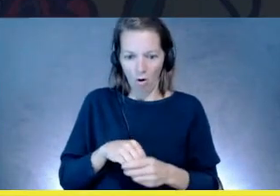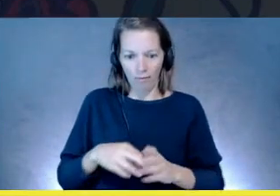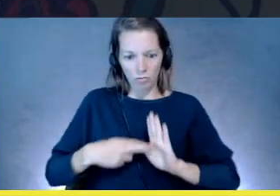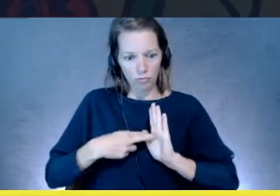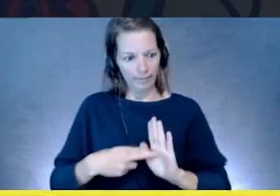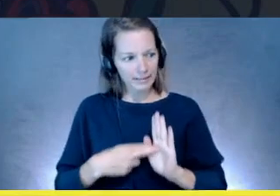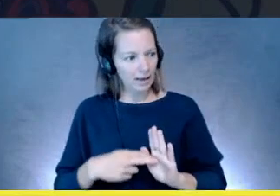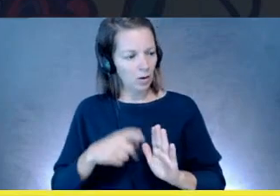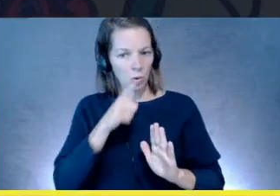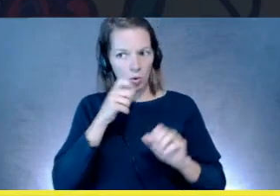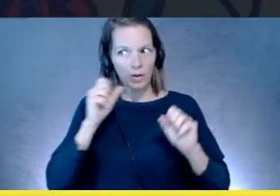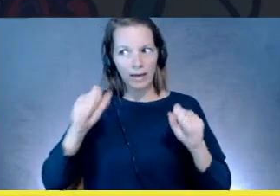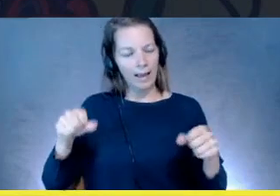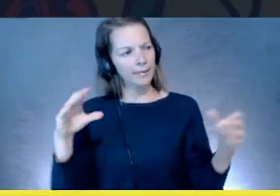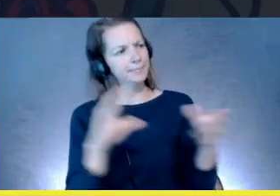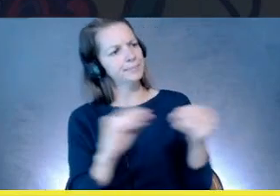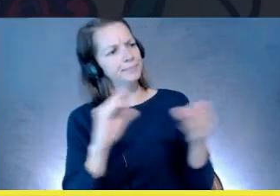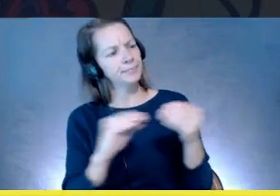speak to,